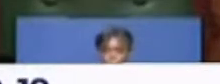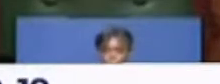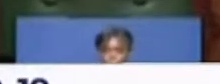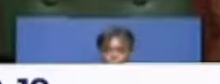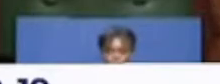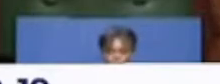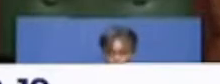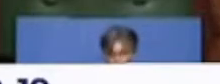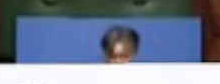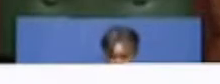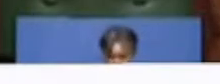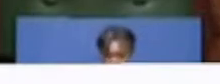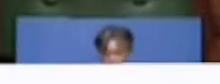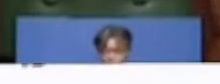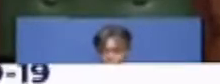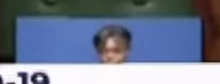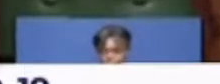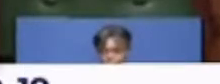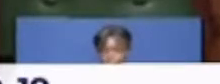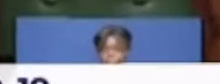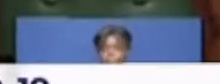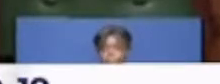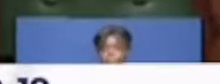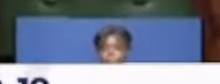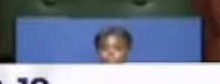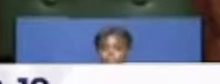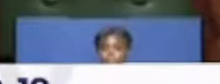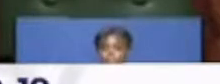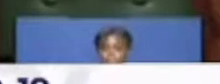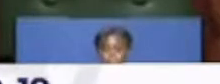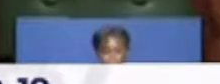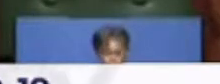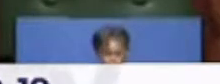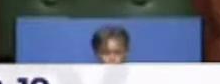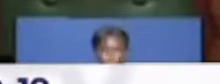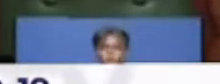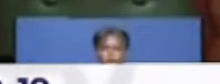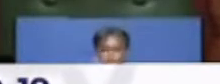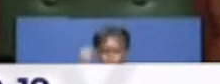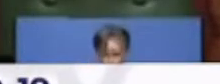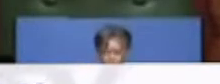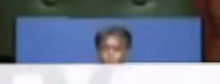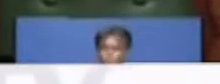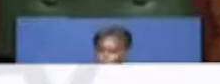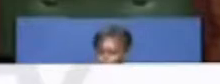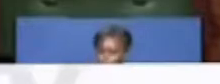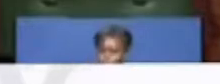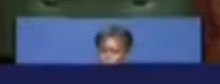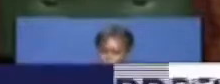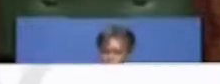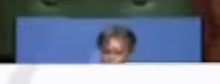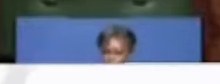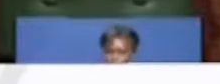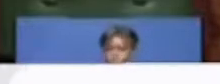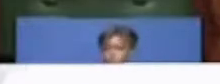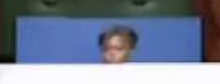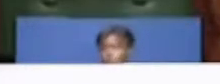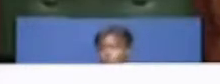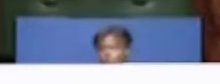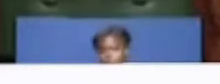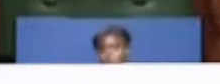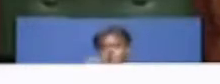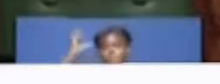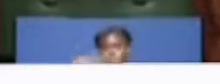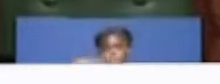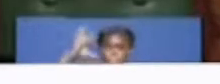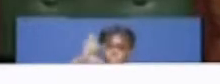2013, the electrification of schools has been a priority, and currently over 90% of schools are connected to the